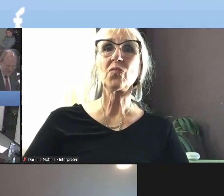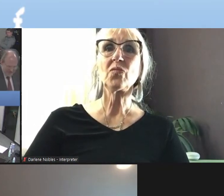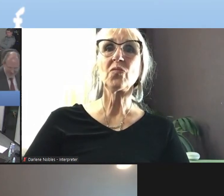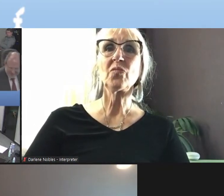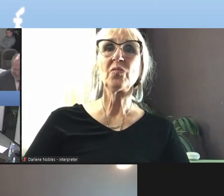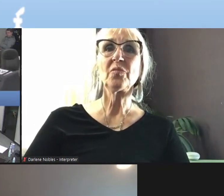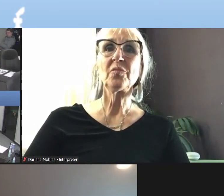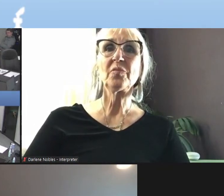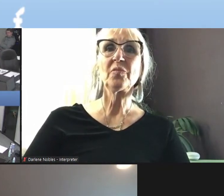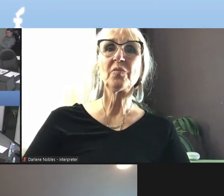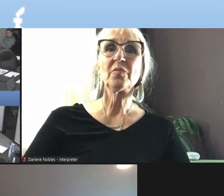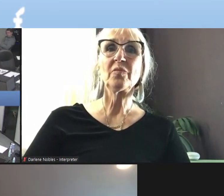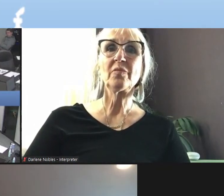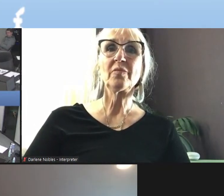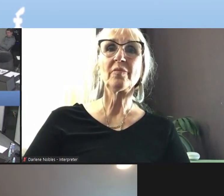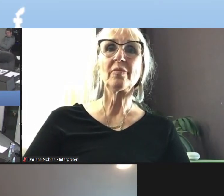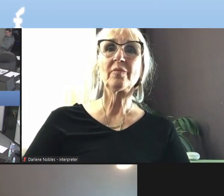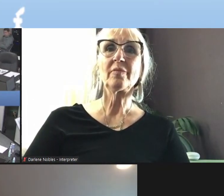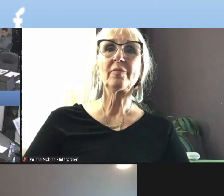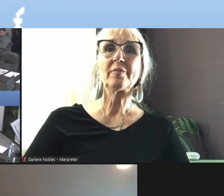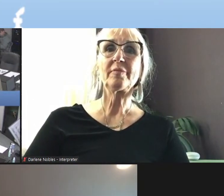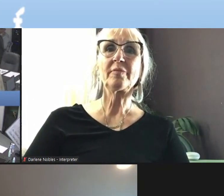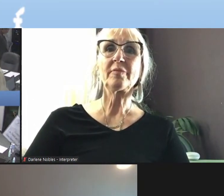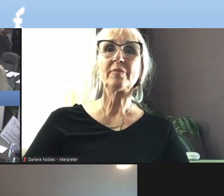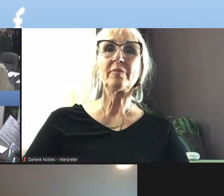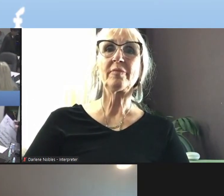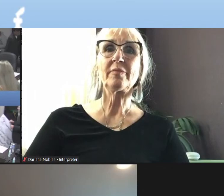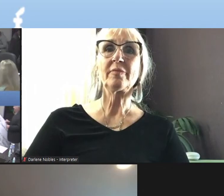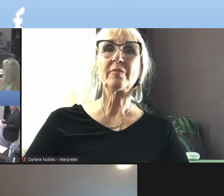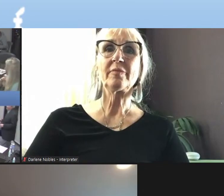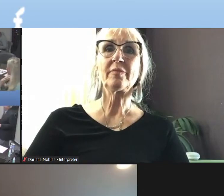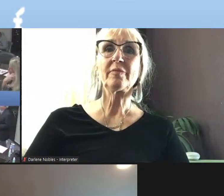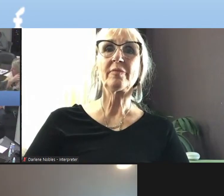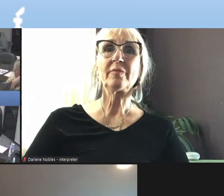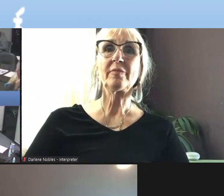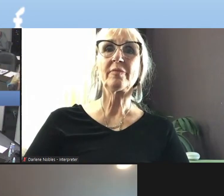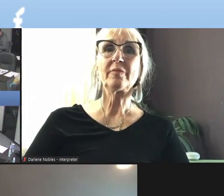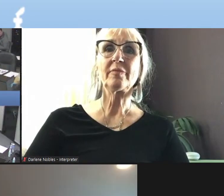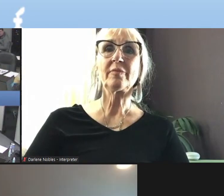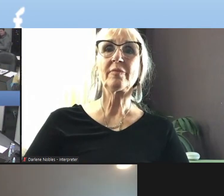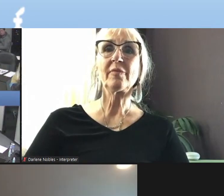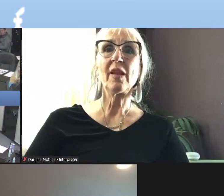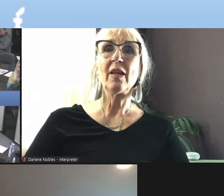Okay, where does everybody want to be? How do we want to do